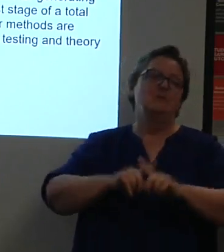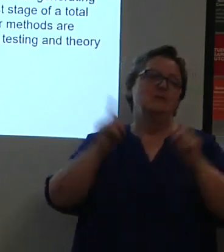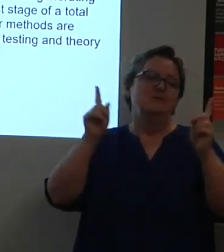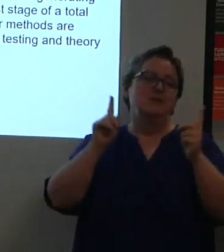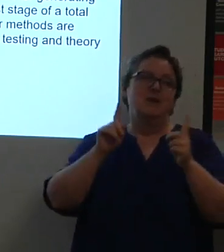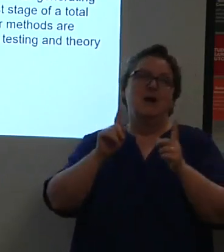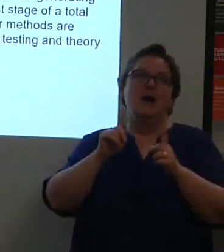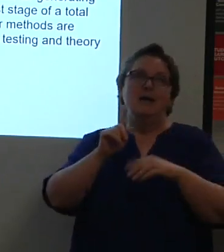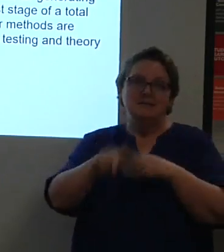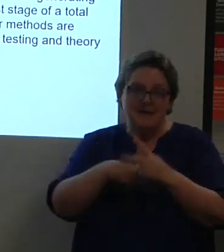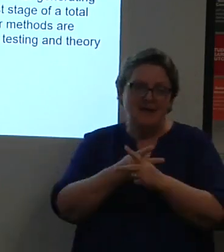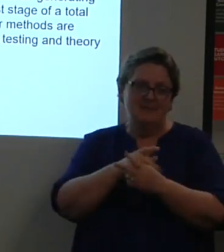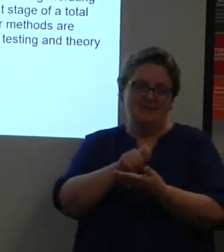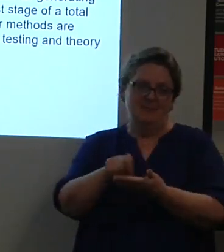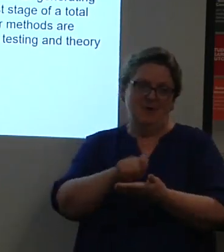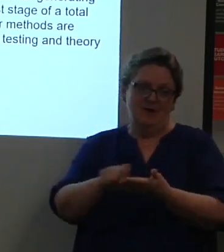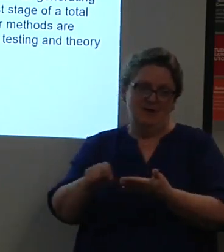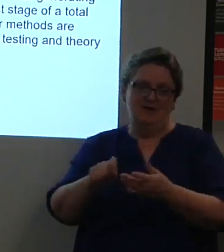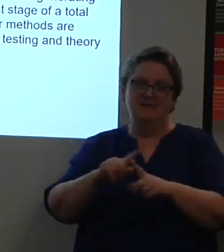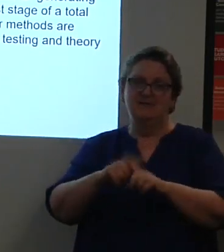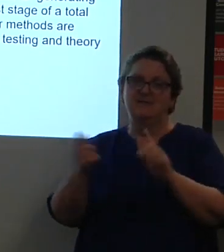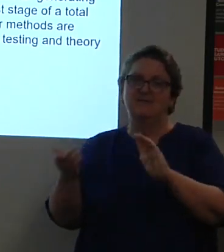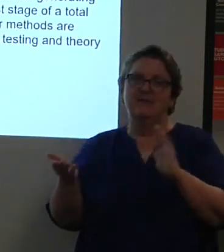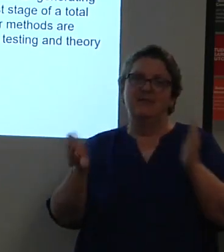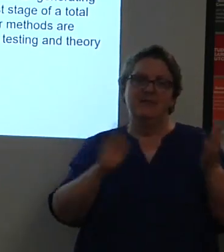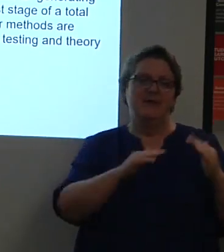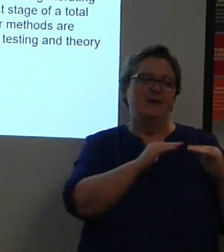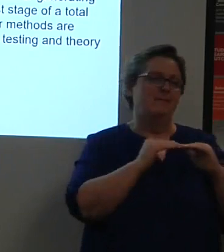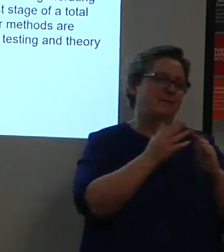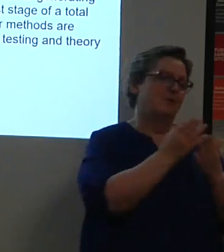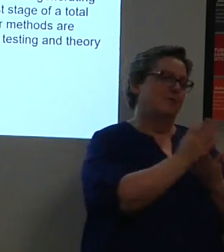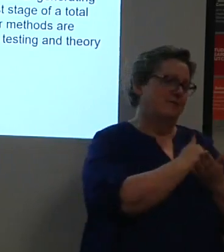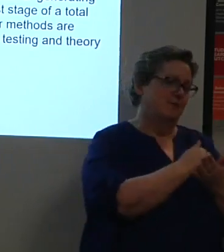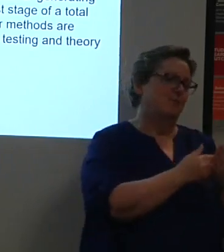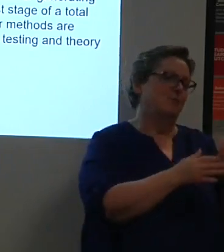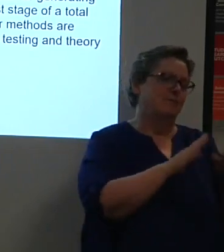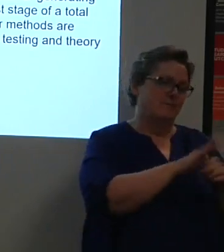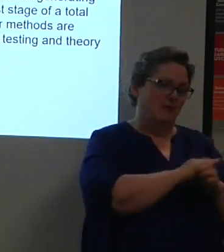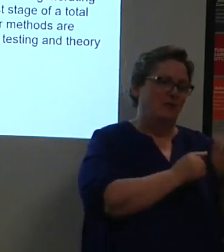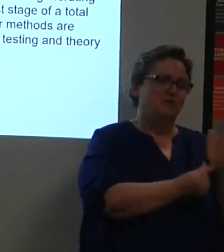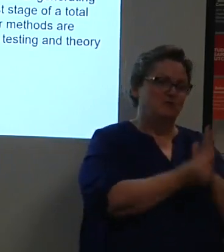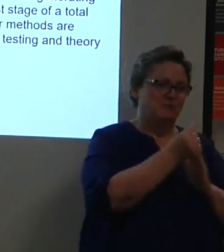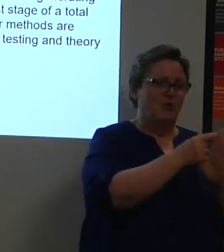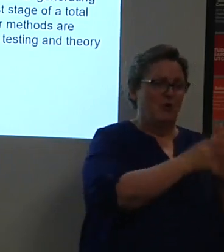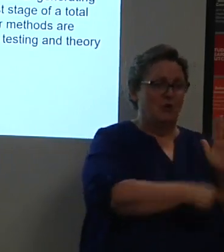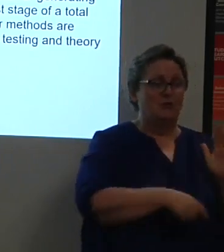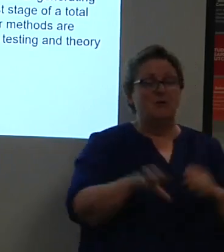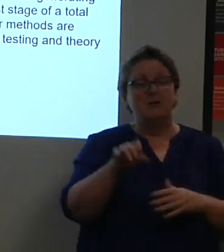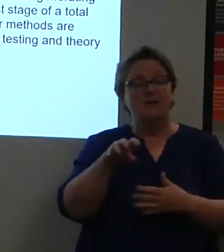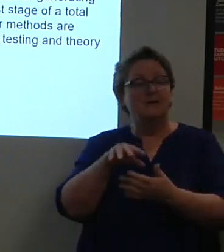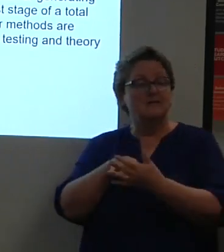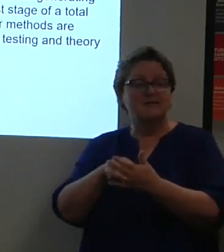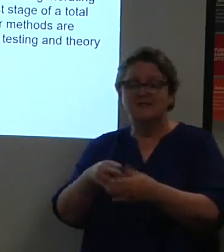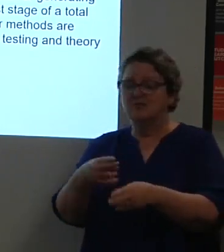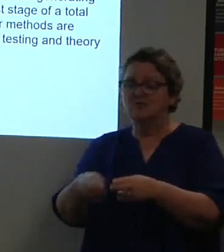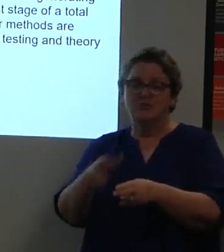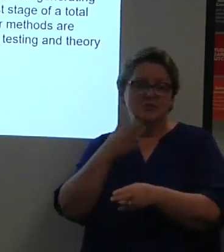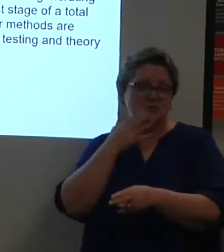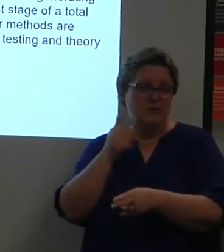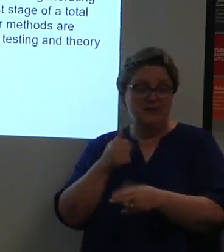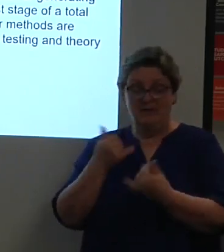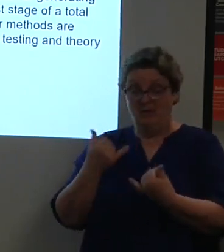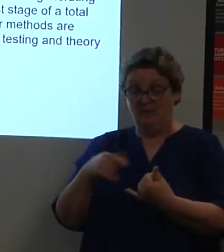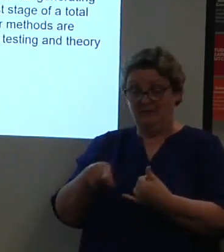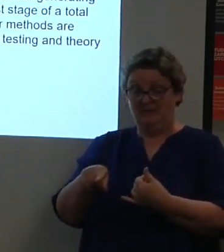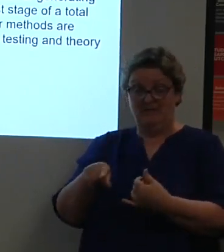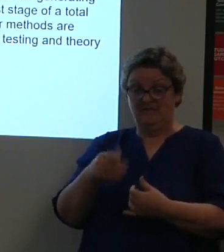sharing of story than writing a peer-reviewed full journal article. They're very concise. So for example, the ones that my students are writing this